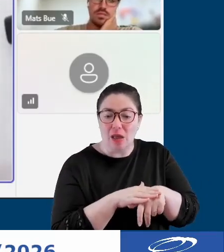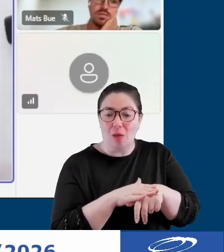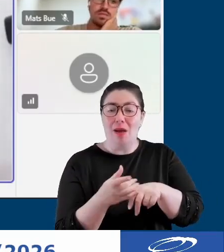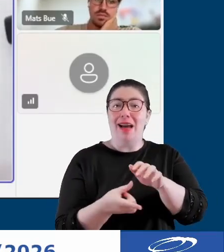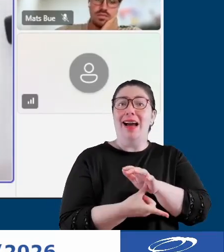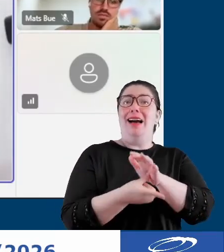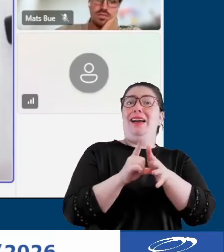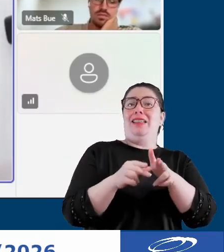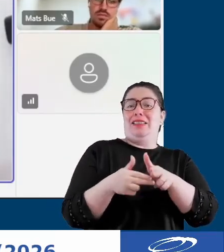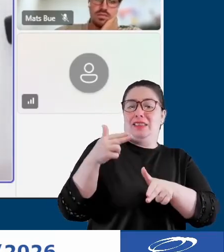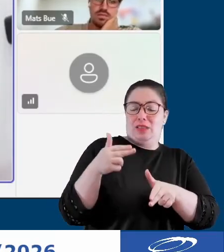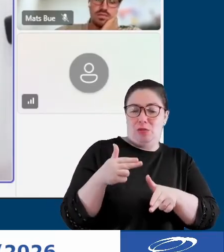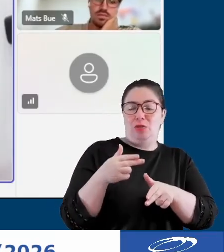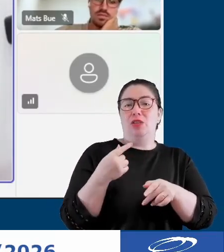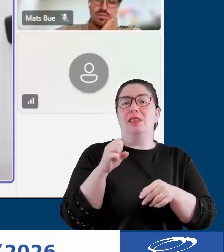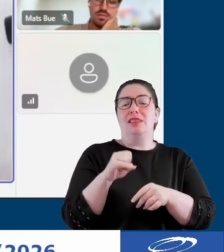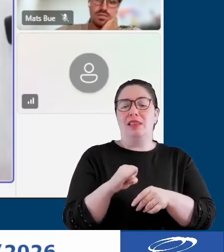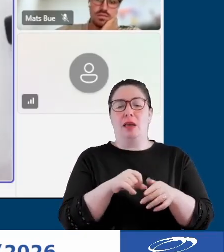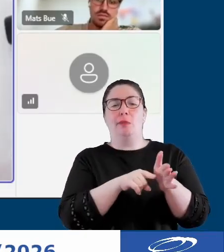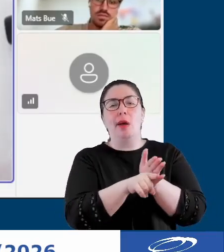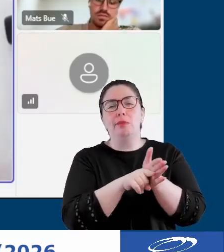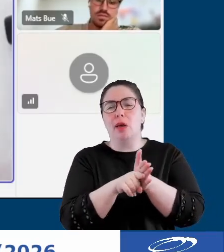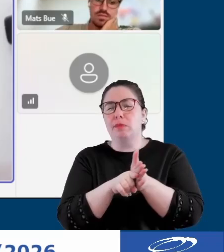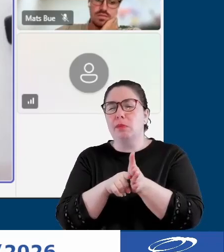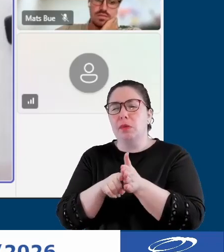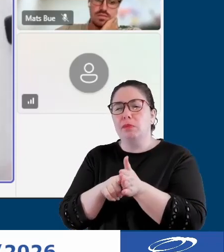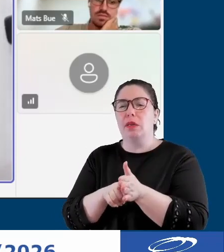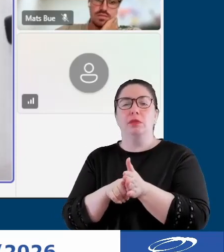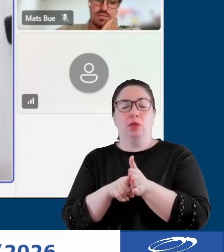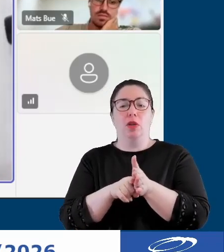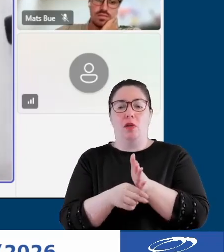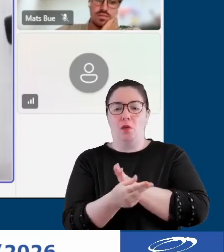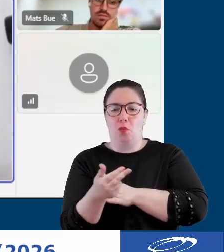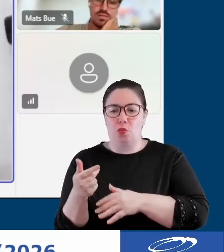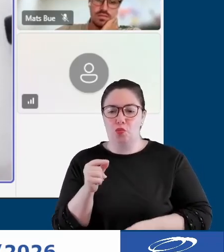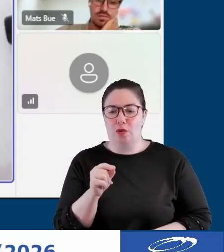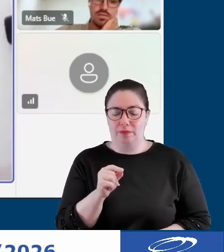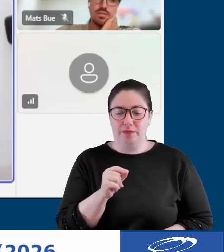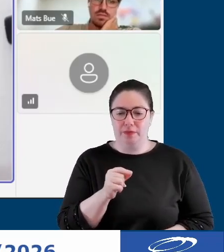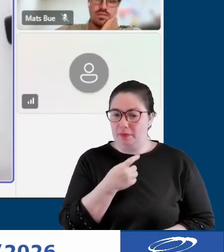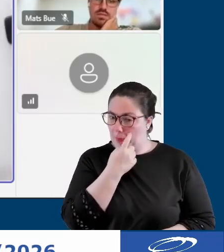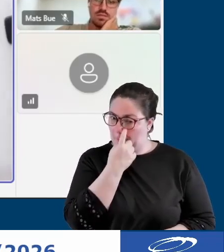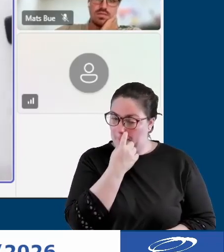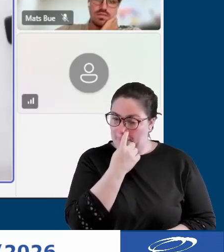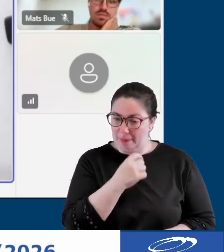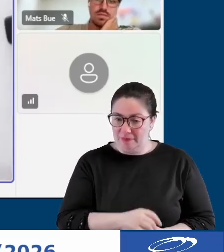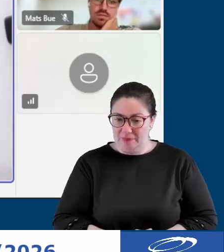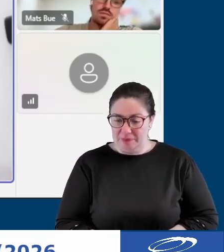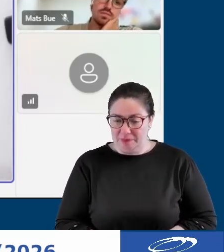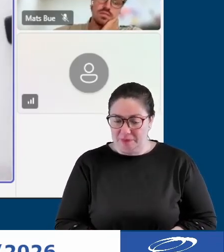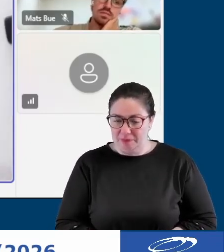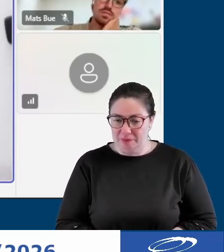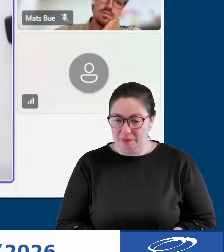not preventing infection, but we are just kind of selecting the strongest bacteria